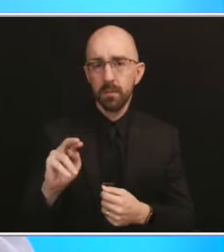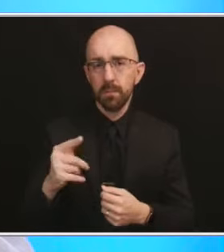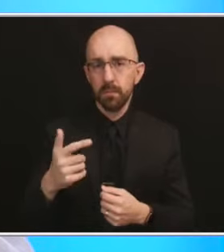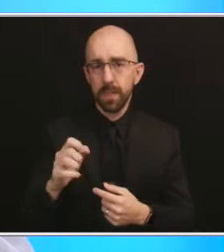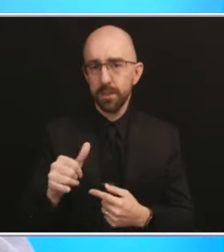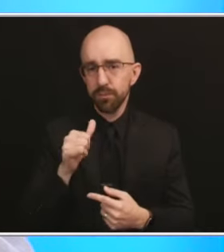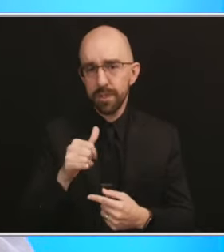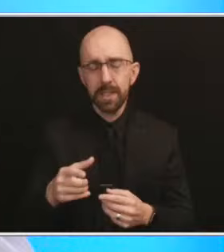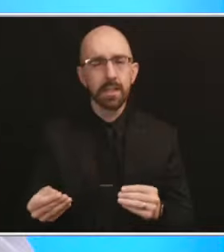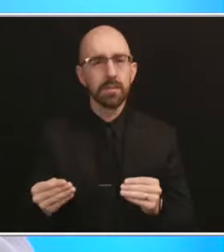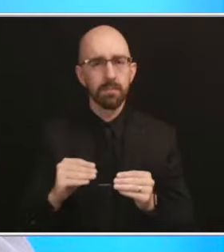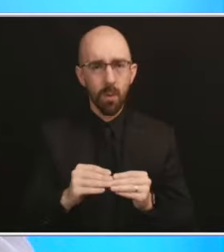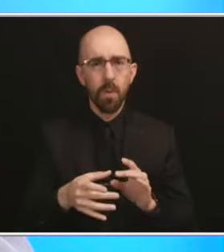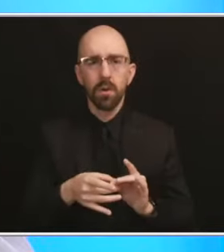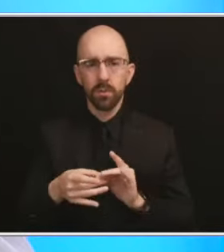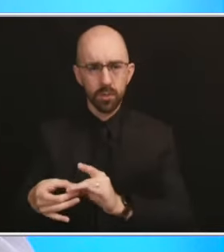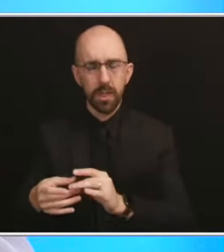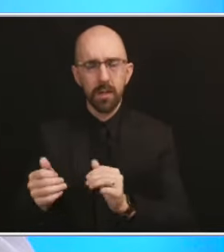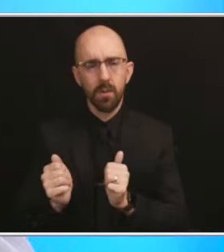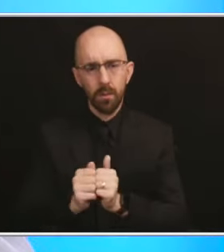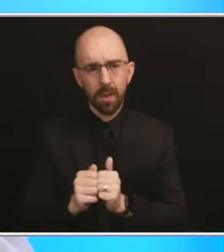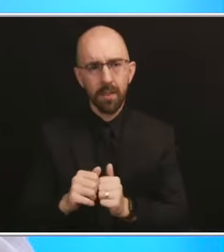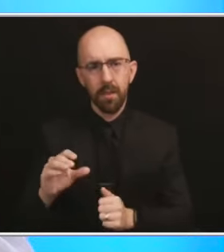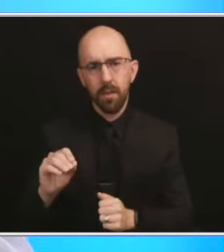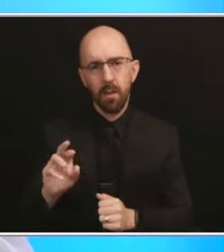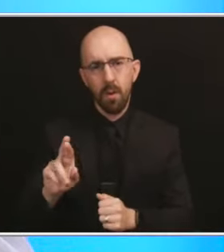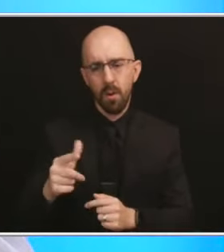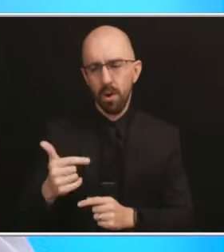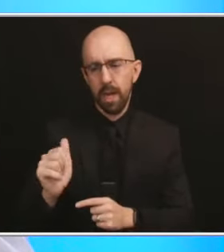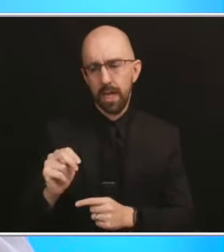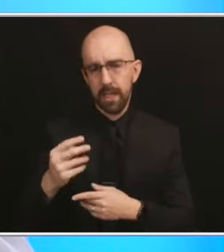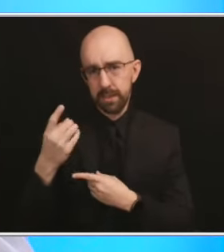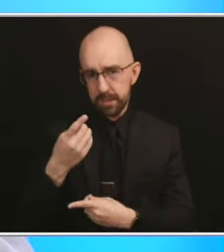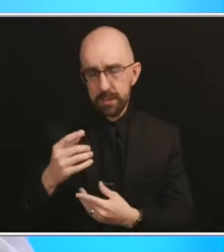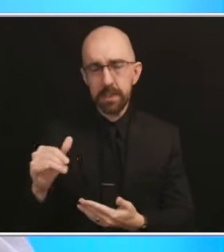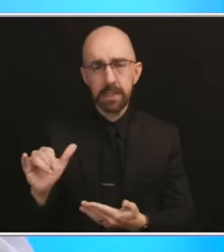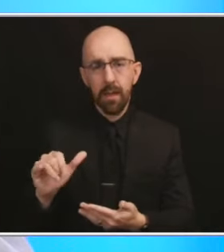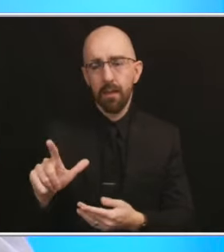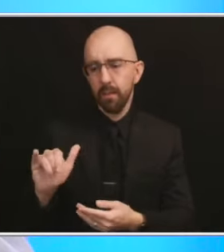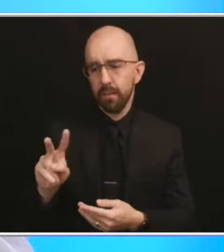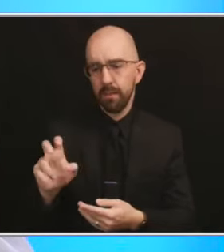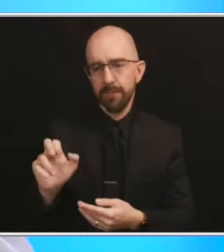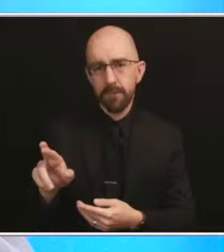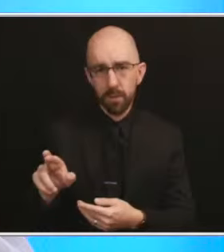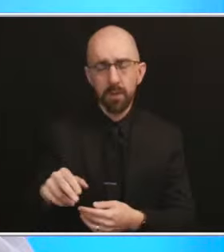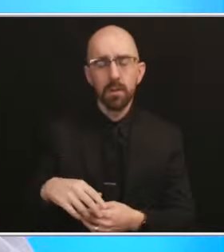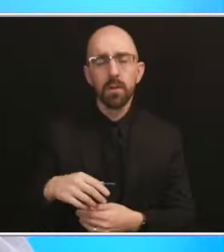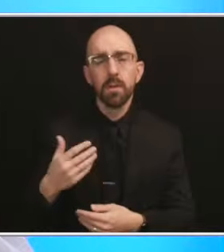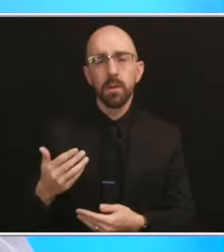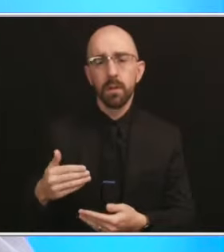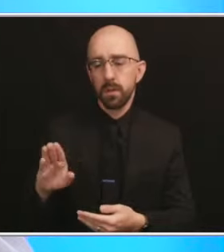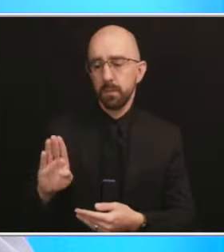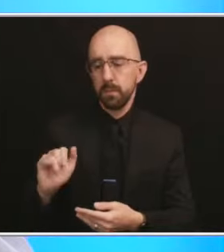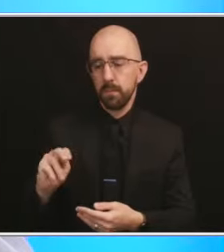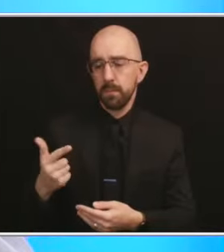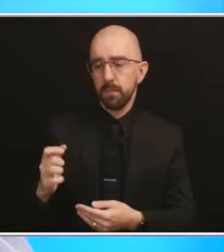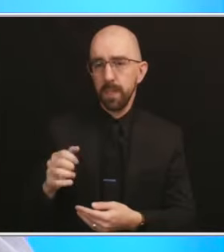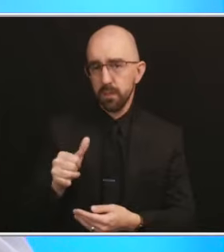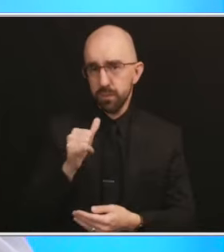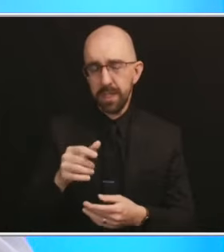more associated with organ disease, such as liver disease. And binge drinking is defined as